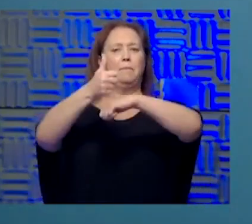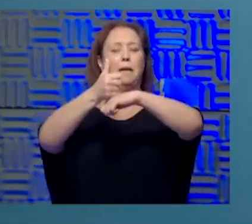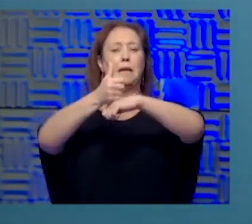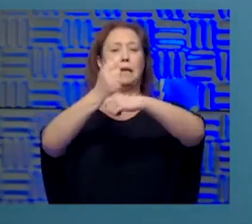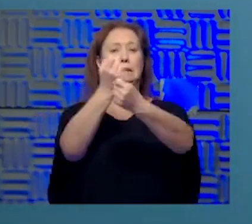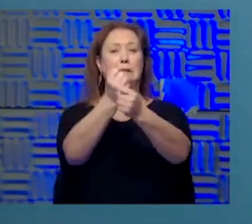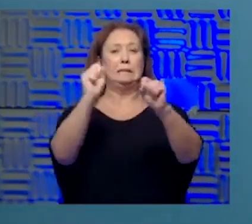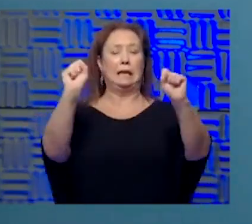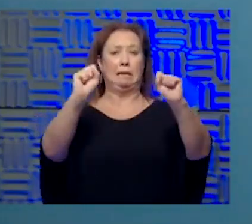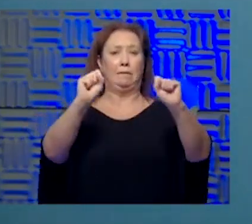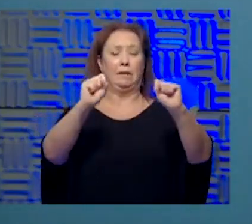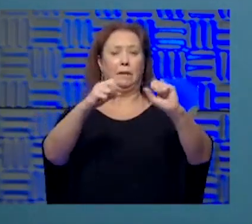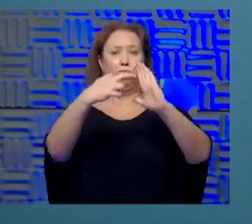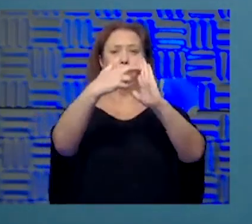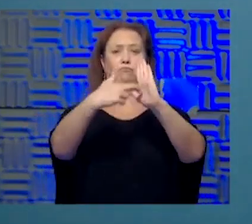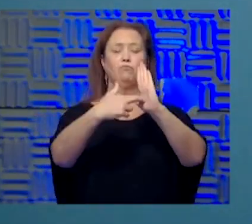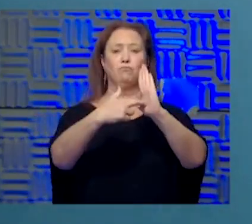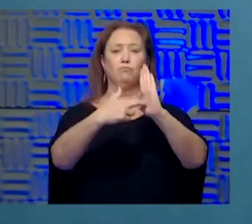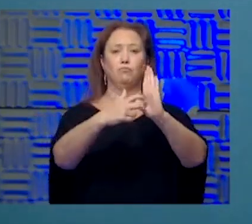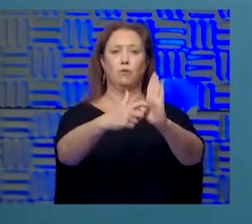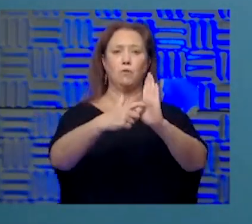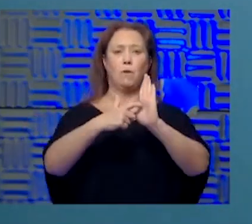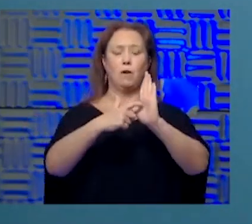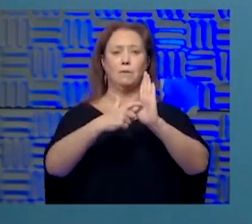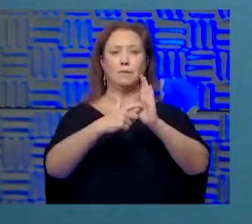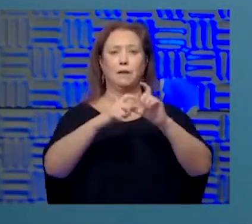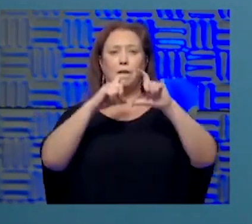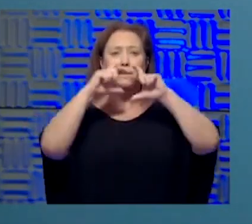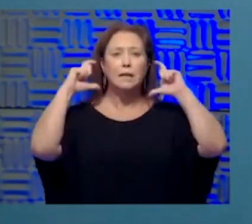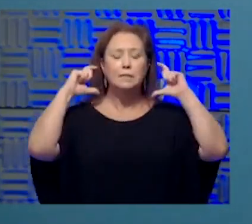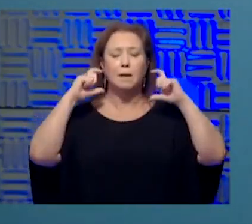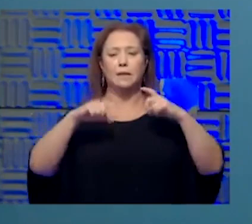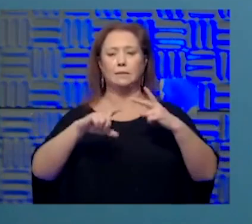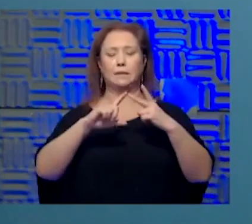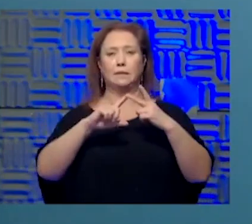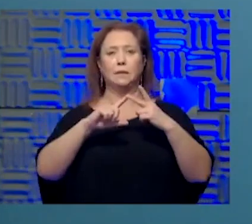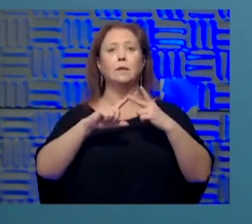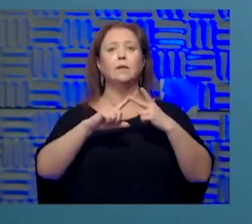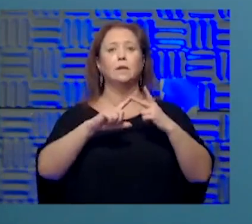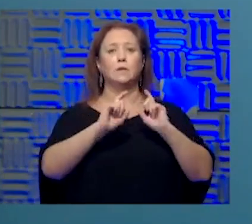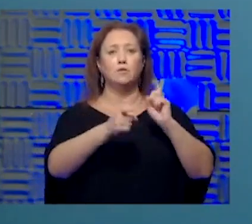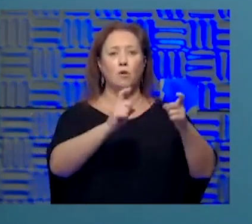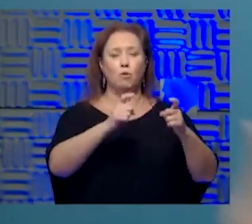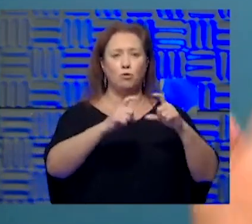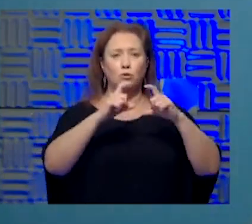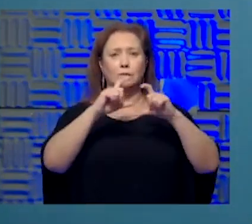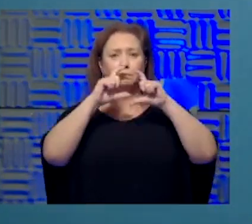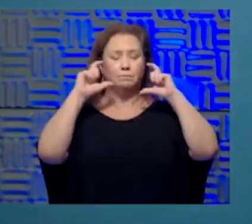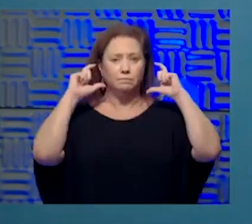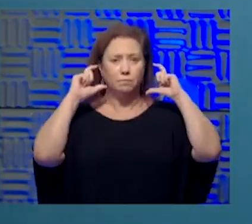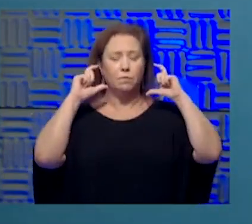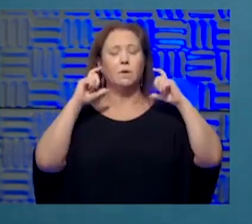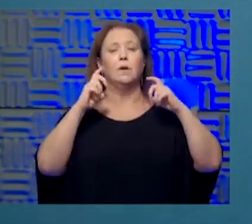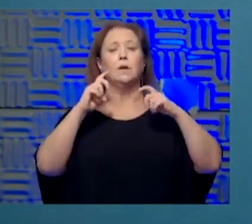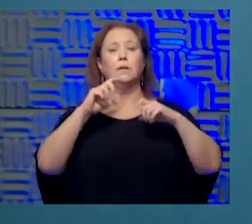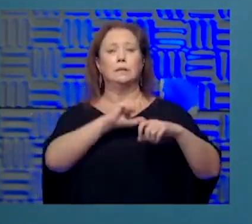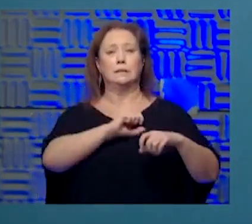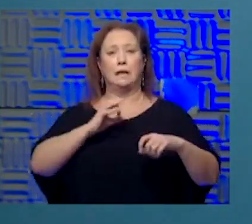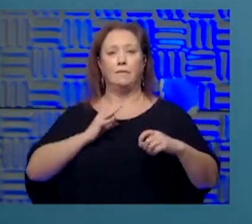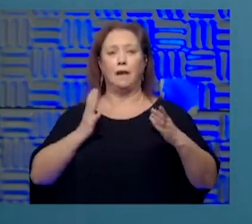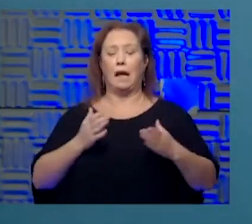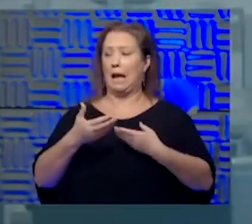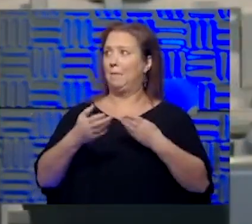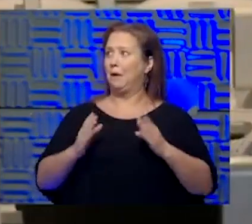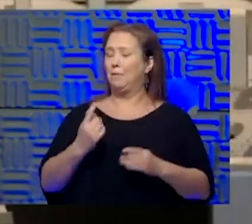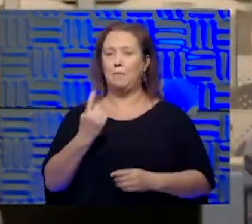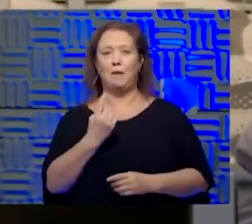safety protocols that include face masks. They're being worn by donors and staff at all times. I am actually in a room by myself,